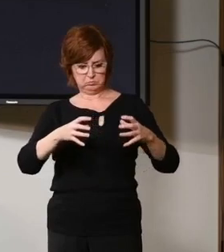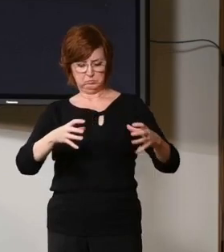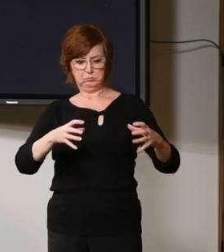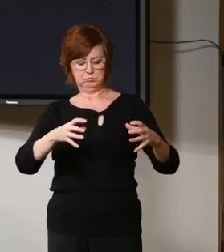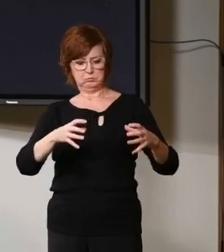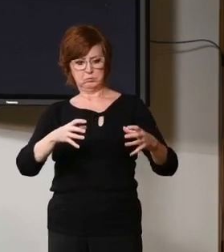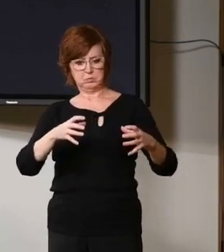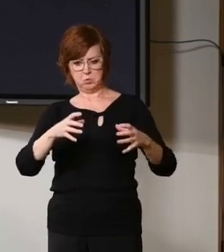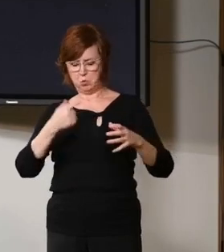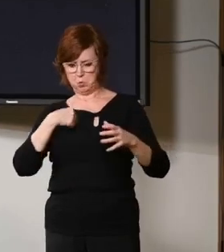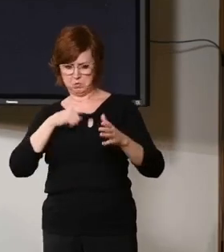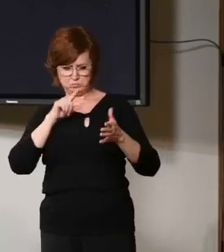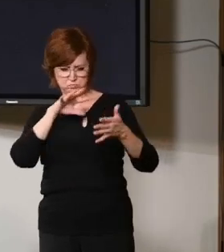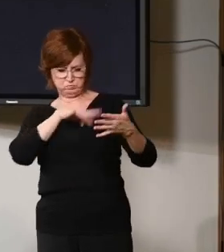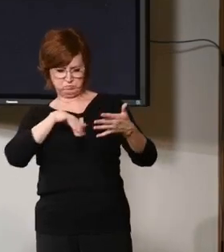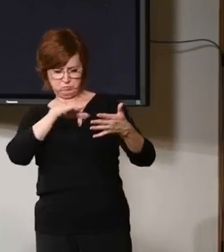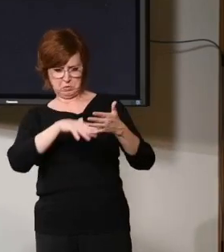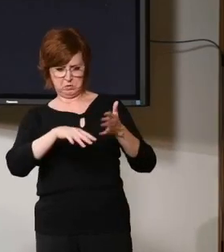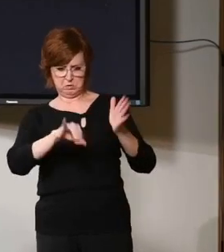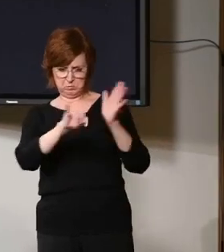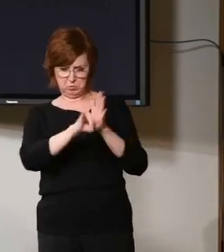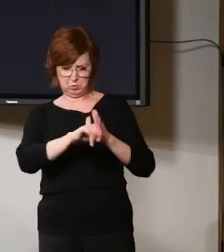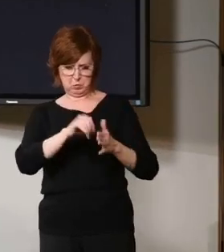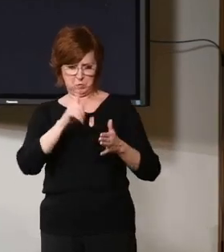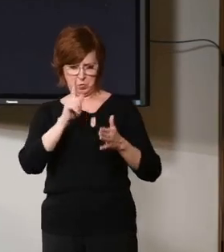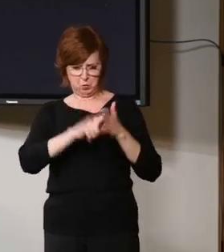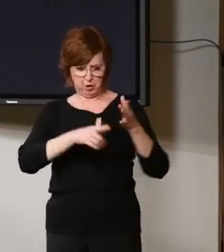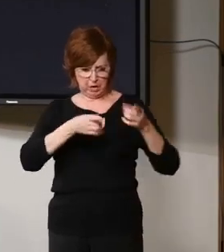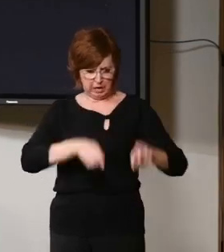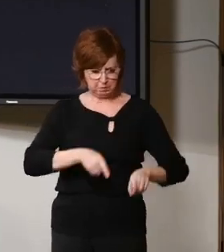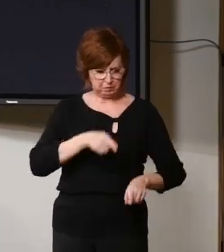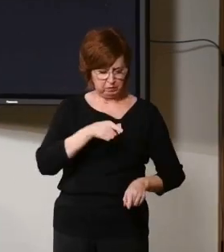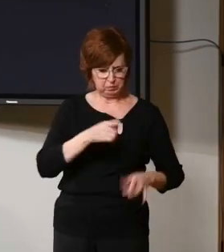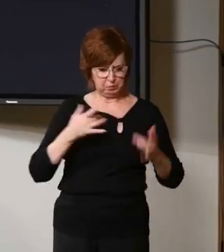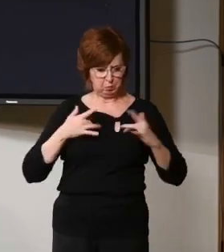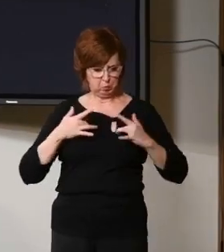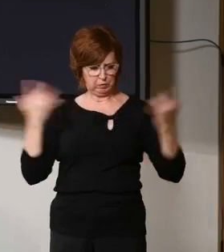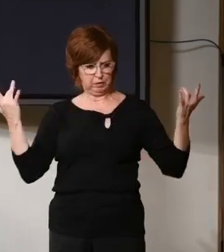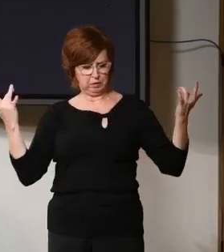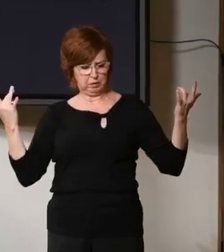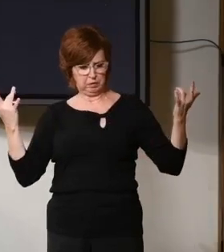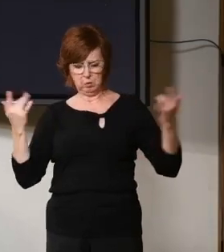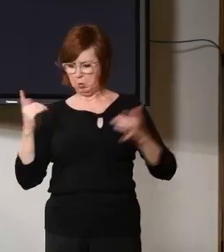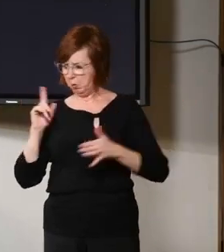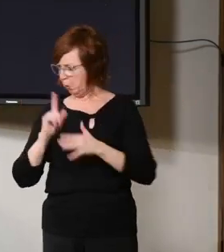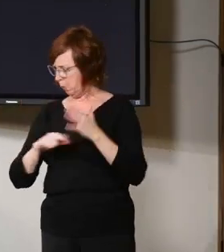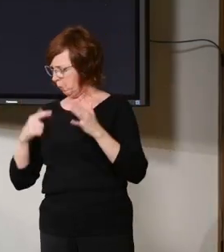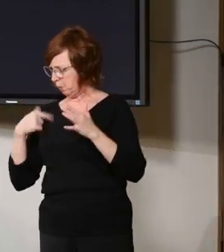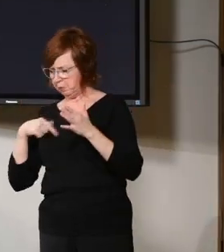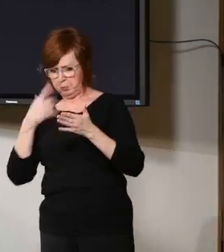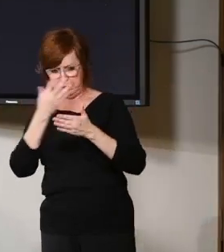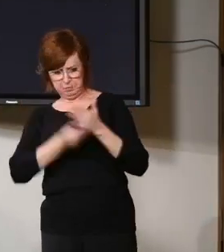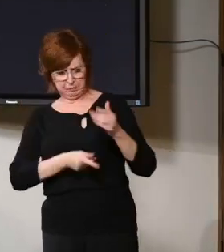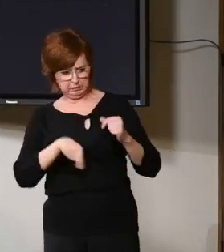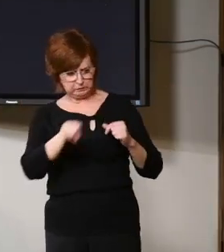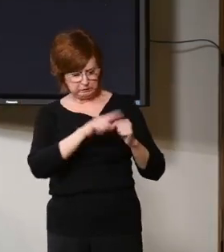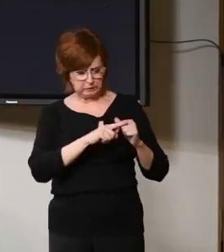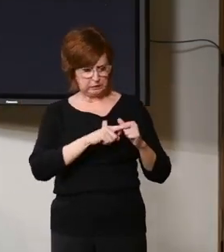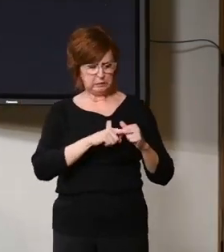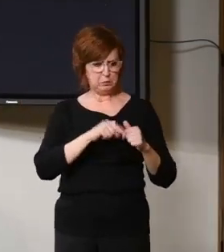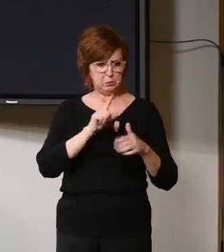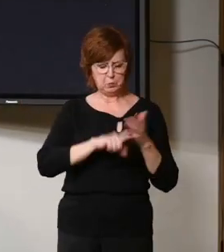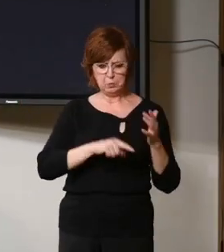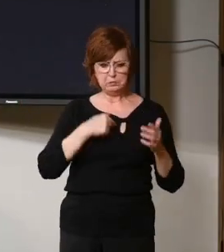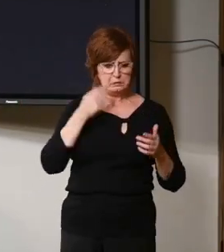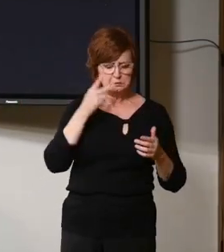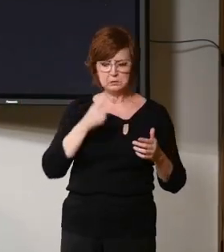improve our advice based on is there something that we missed in terms of our public health order and recommendations.